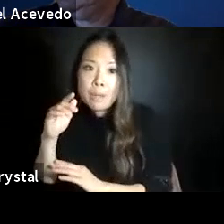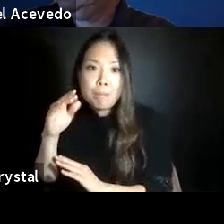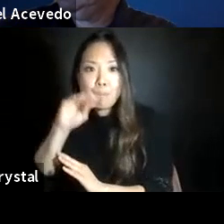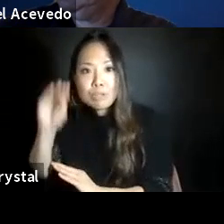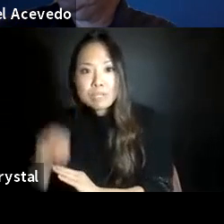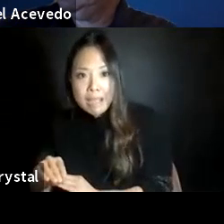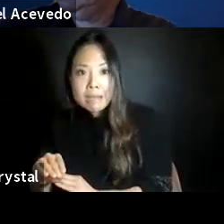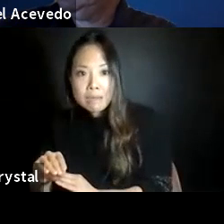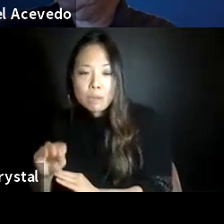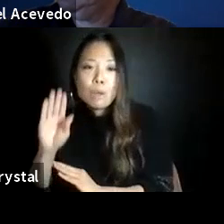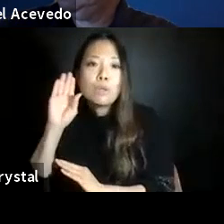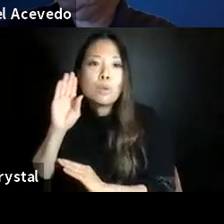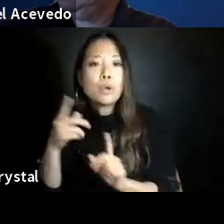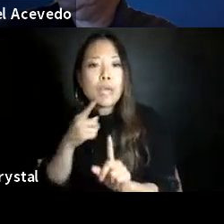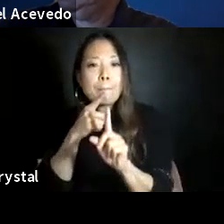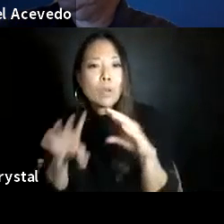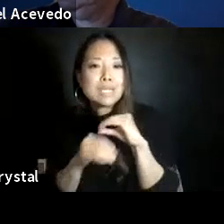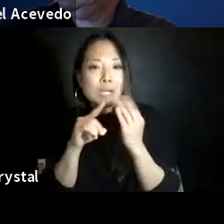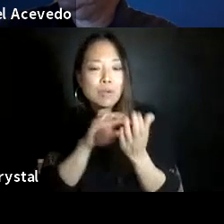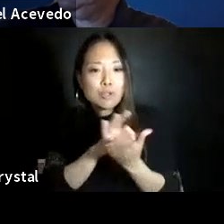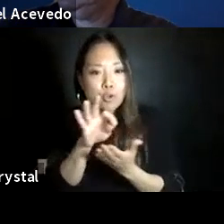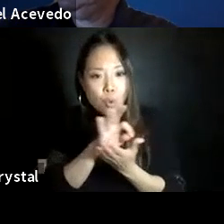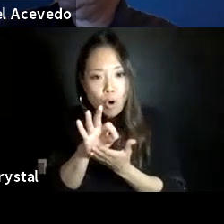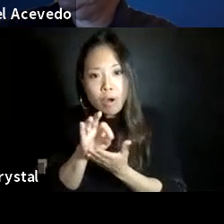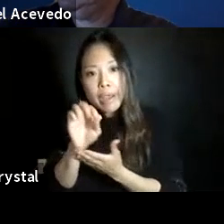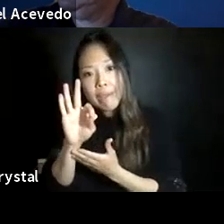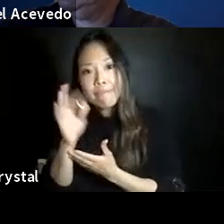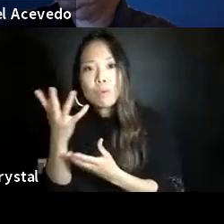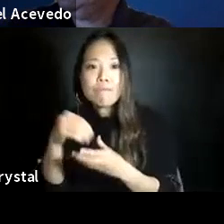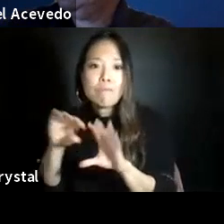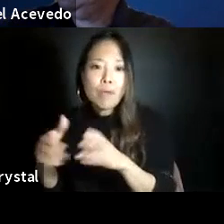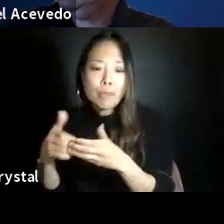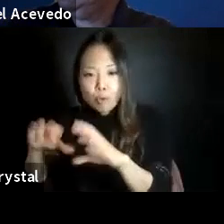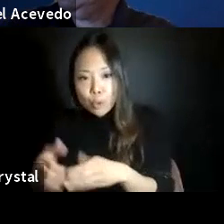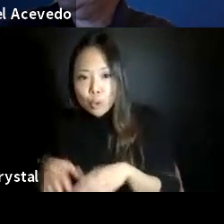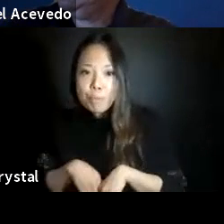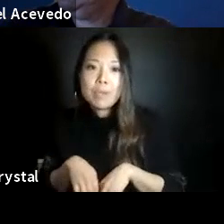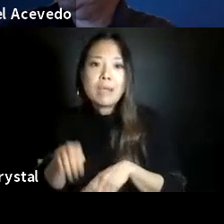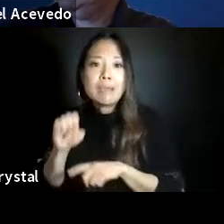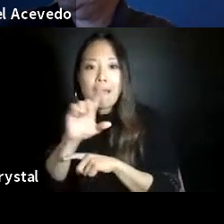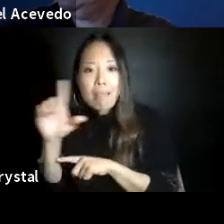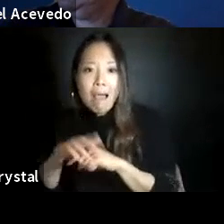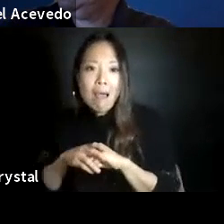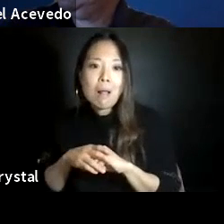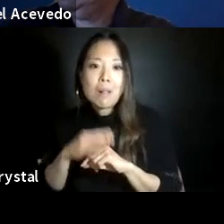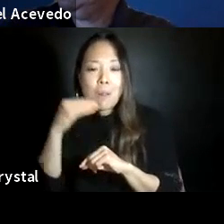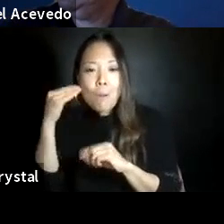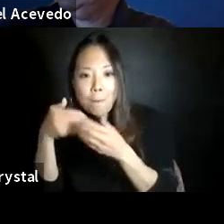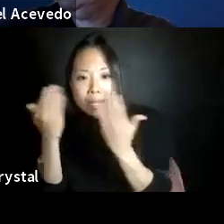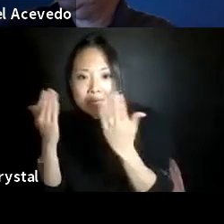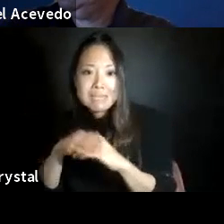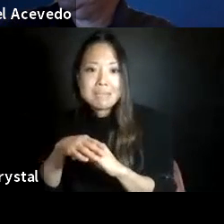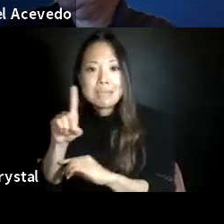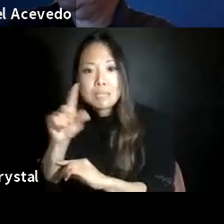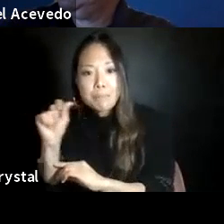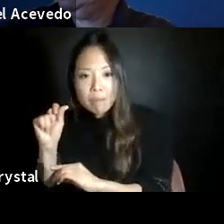the score for being English learner or a student with disability or homeless or No, I DCF. think I was asking, I thought that